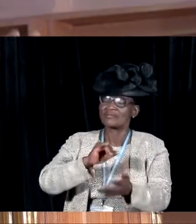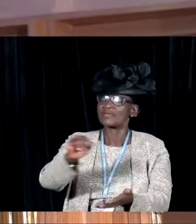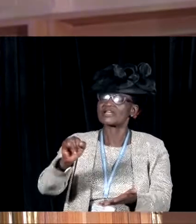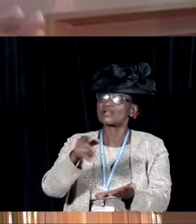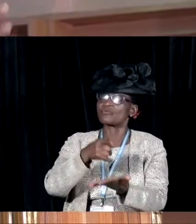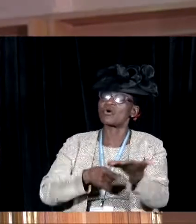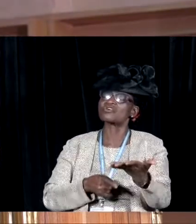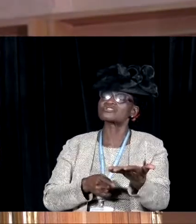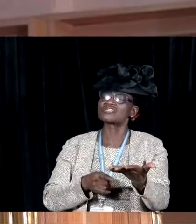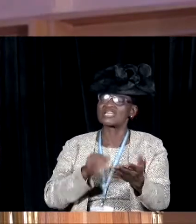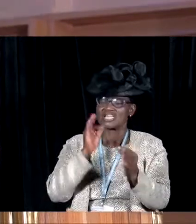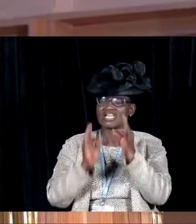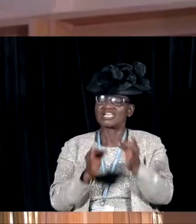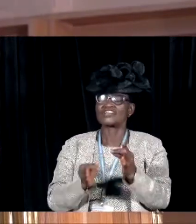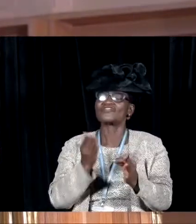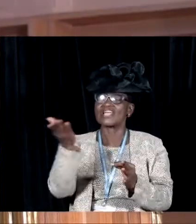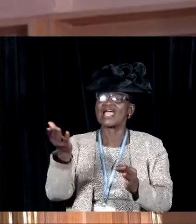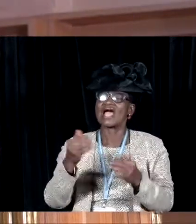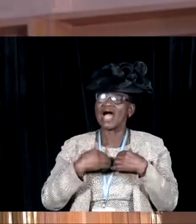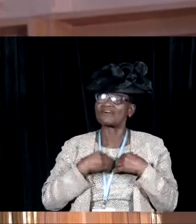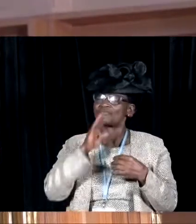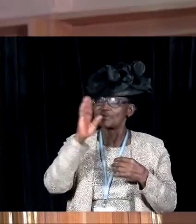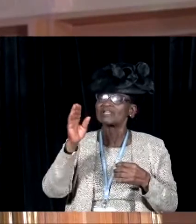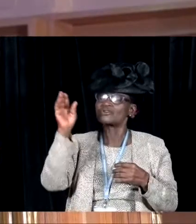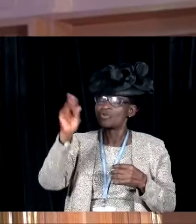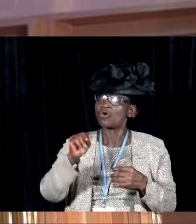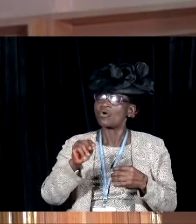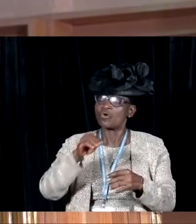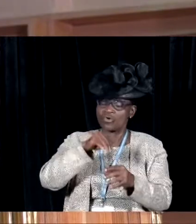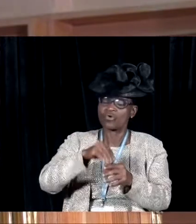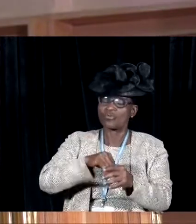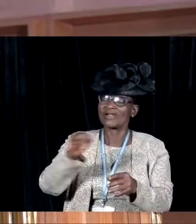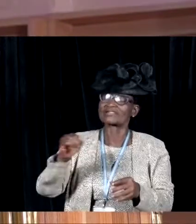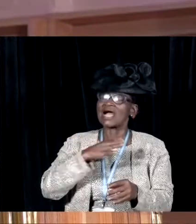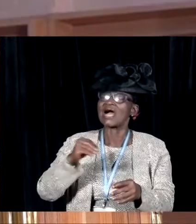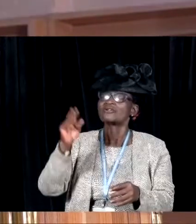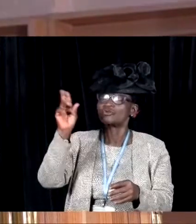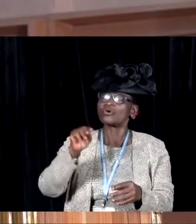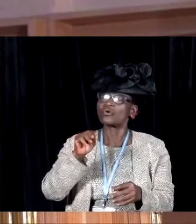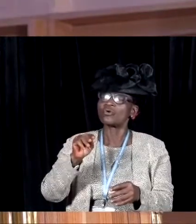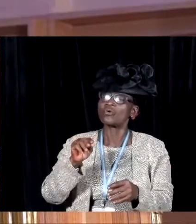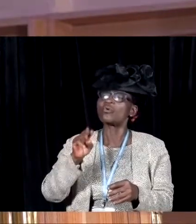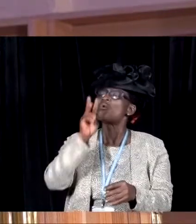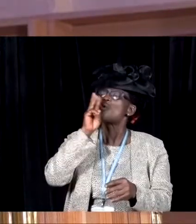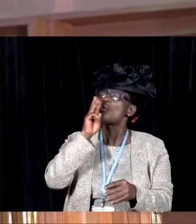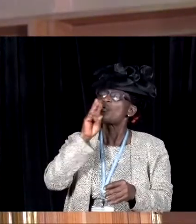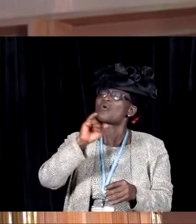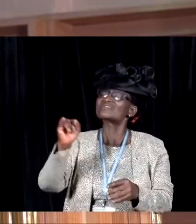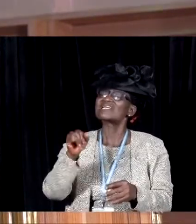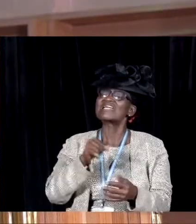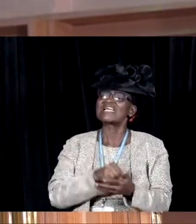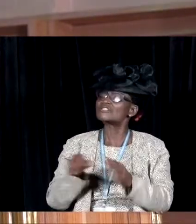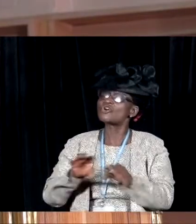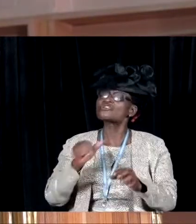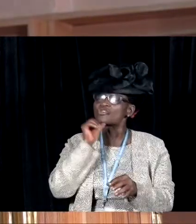If there had been no planting and no watering, it doesn't matter how much prayer, there